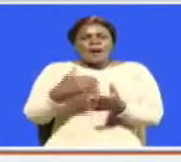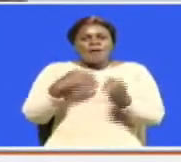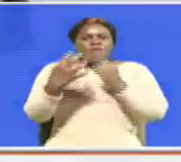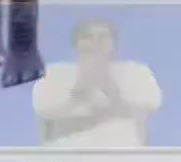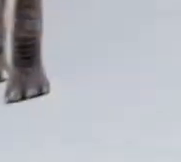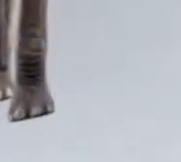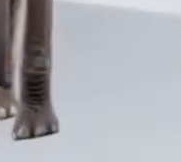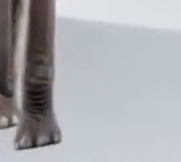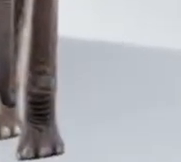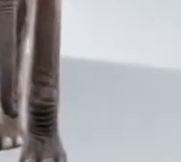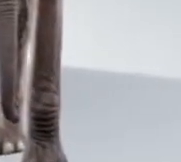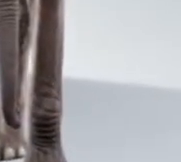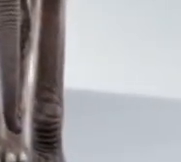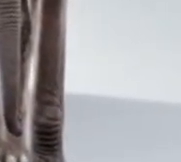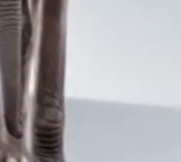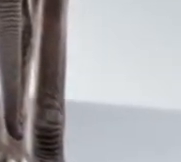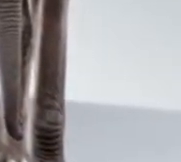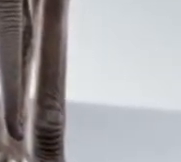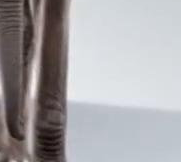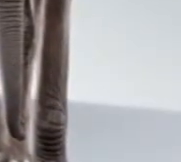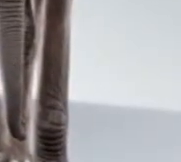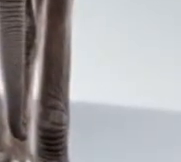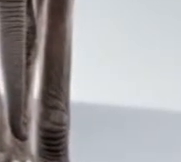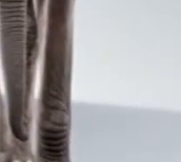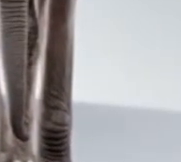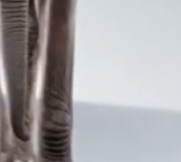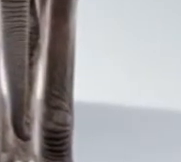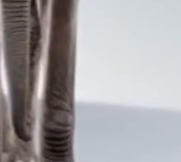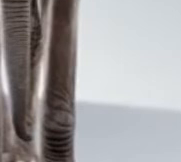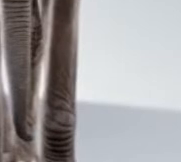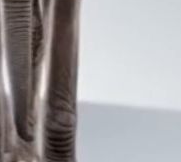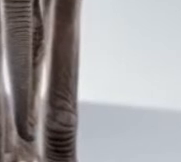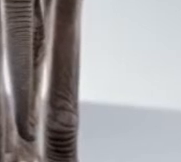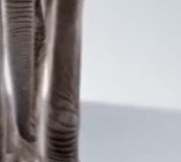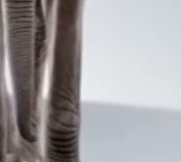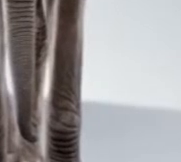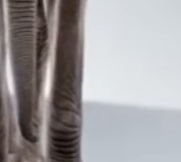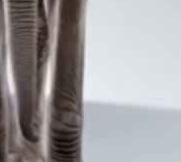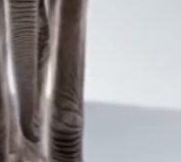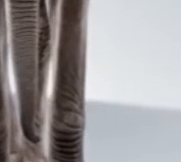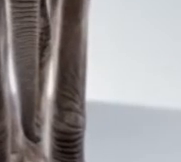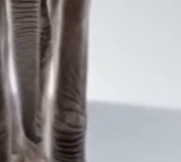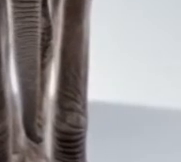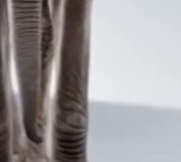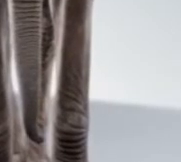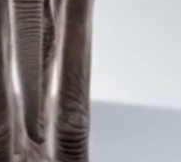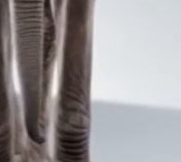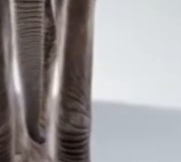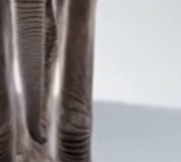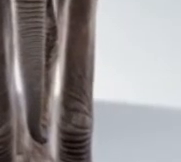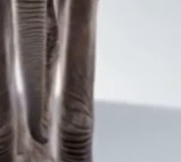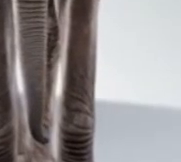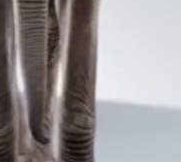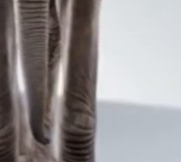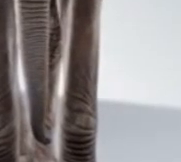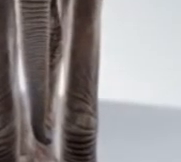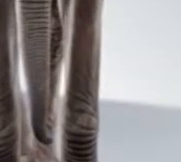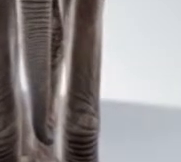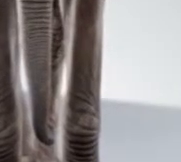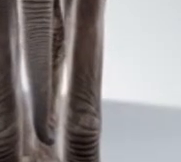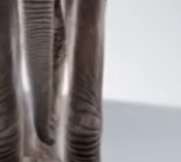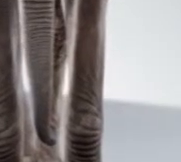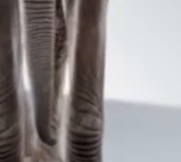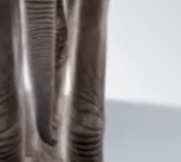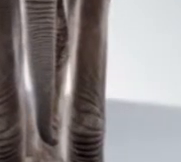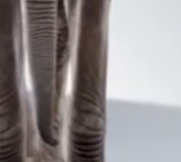poverty, poaching has been determined to accelerate false local economies, deplete natural resources,